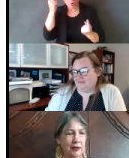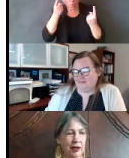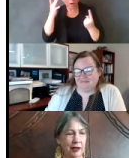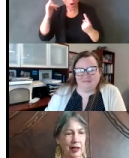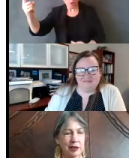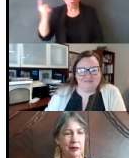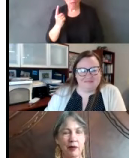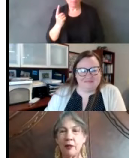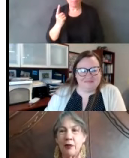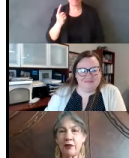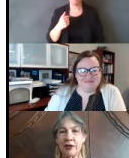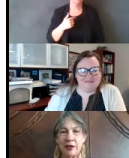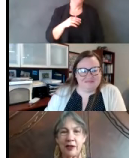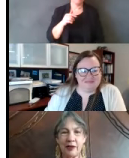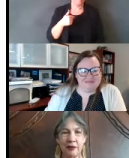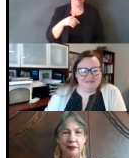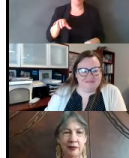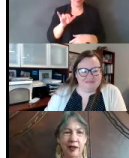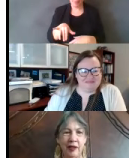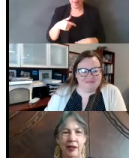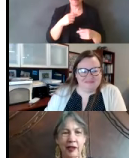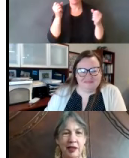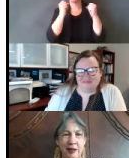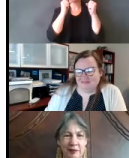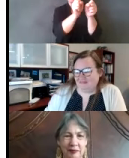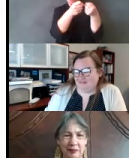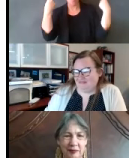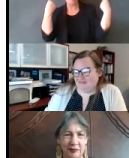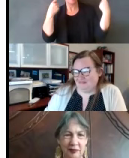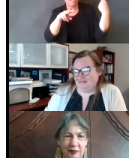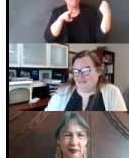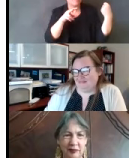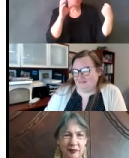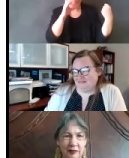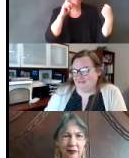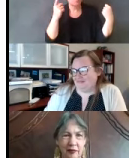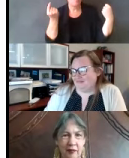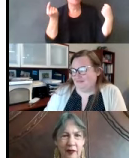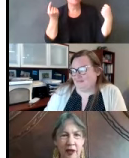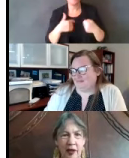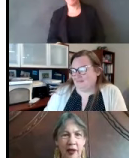I can relate. That happens to me when I open the refrigerator too. Next slide.